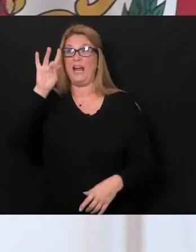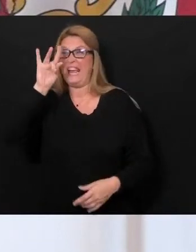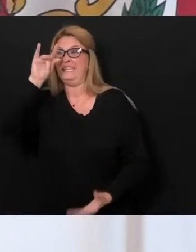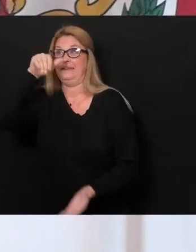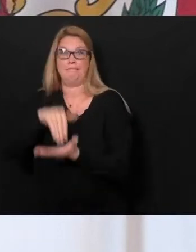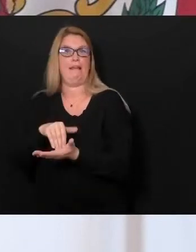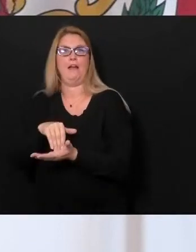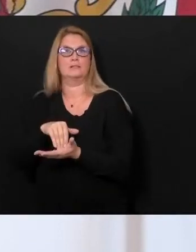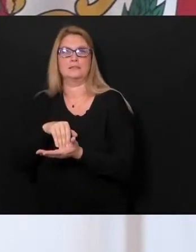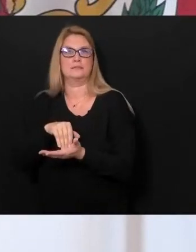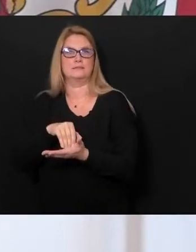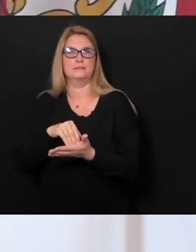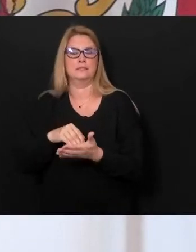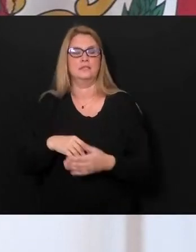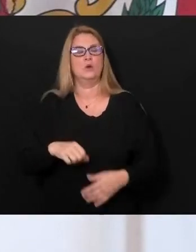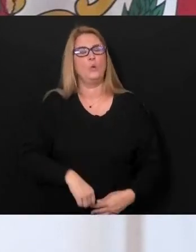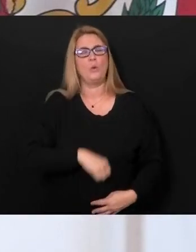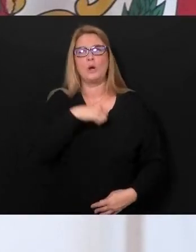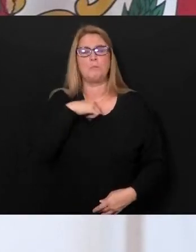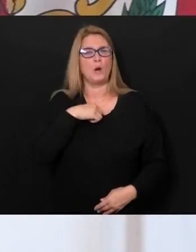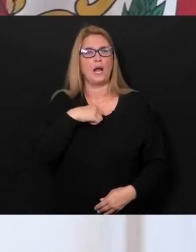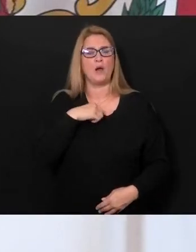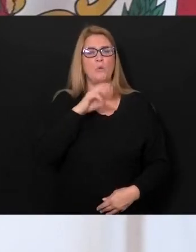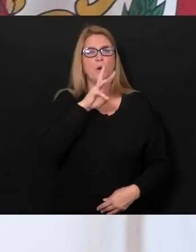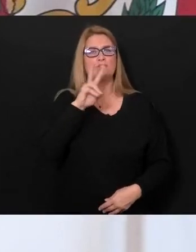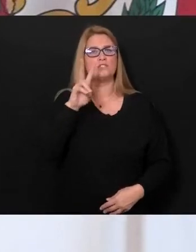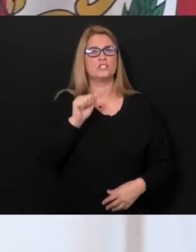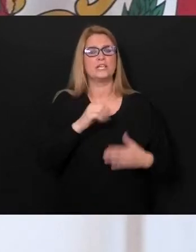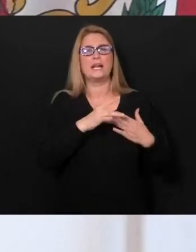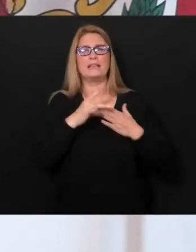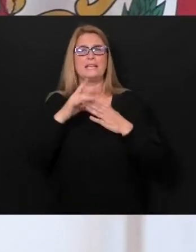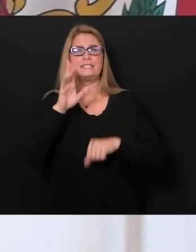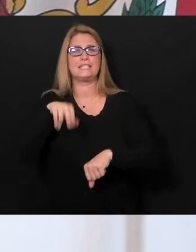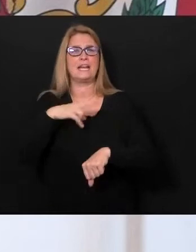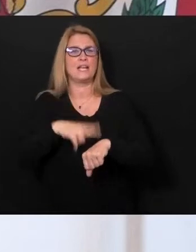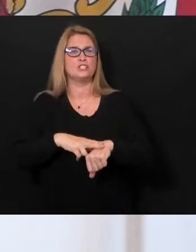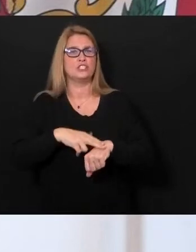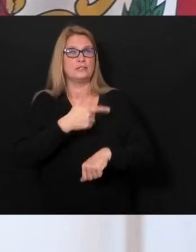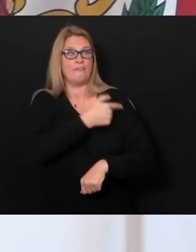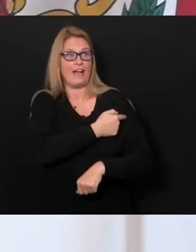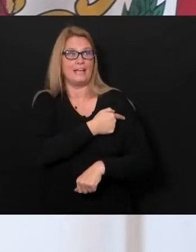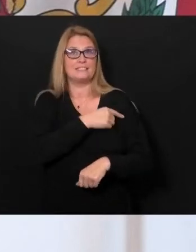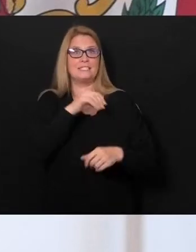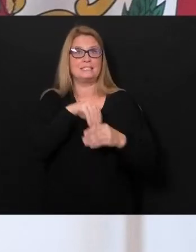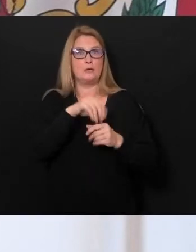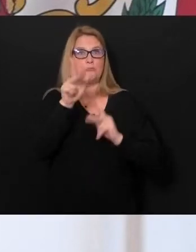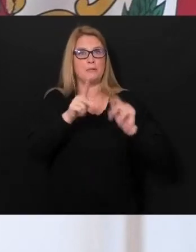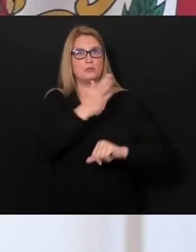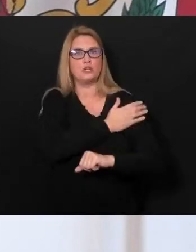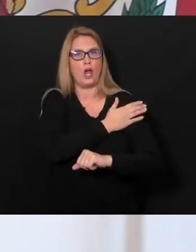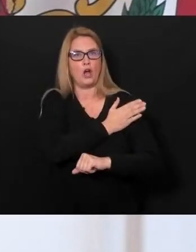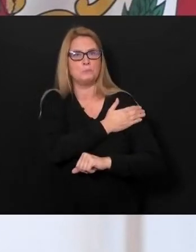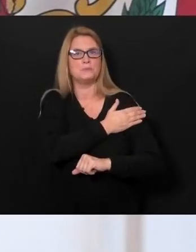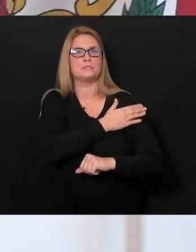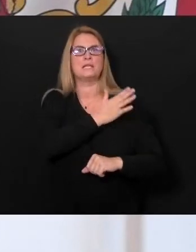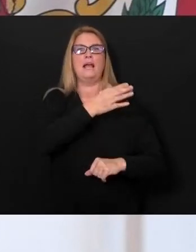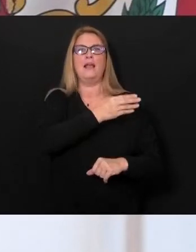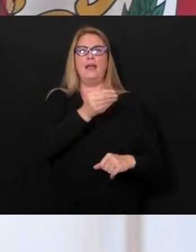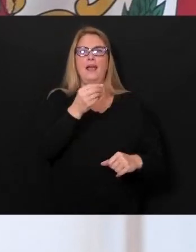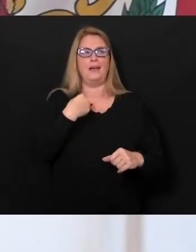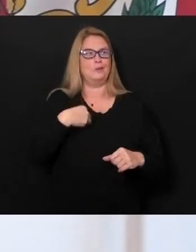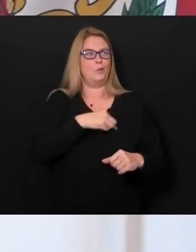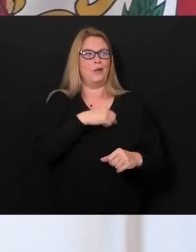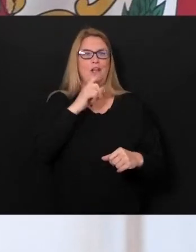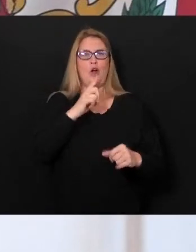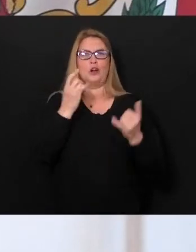18,000. We're proud that West Virginia leads the nation in getting vaccines in people's arms, and we're on a